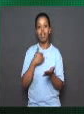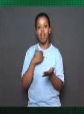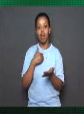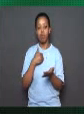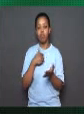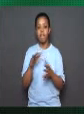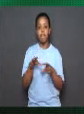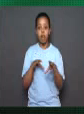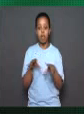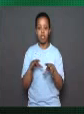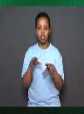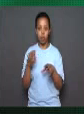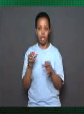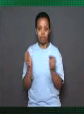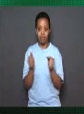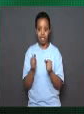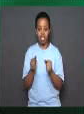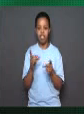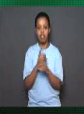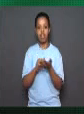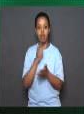vibrate more energetically.